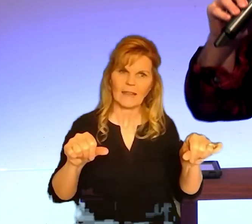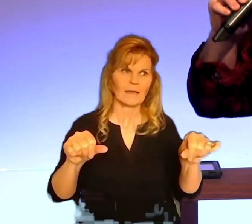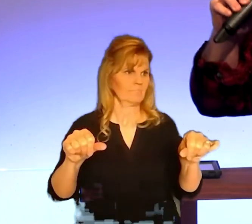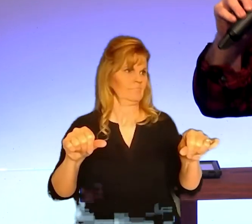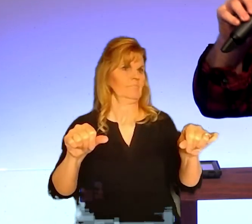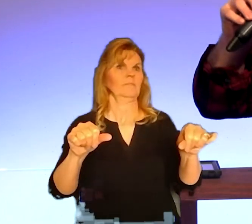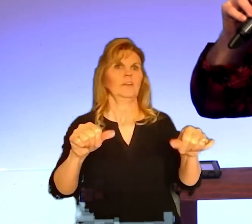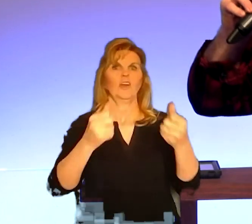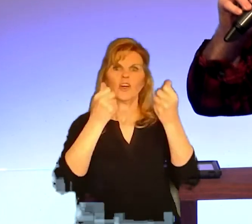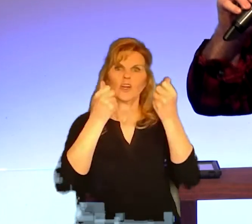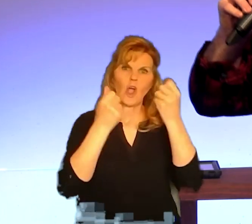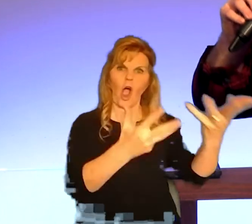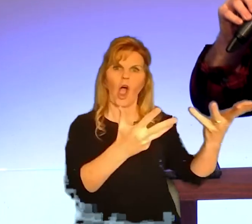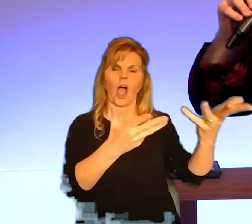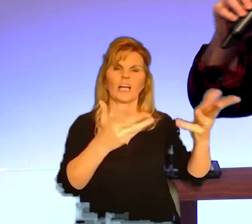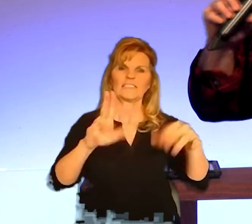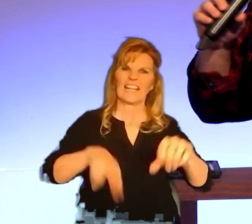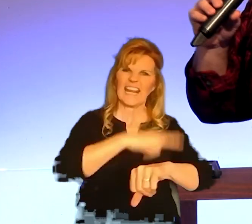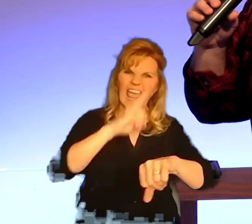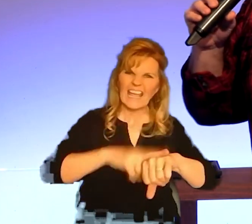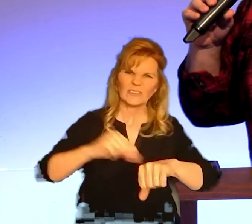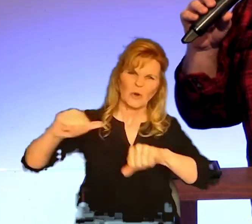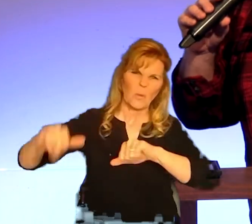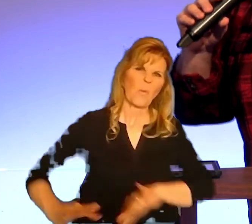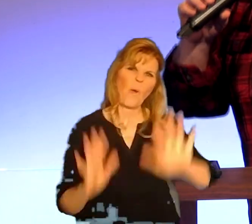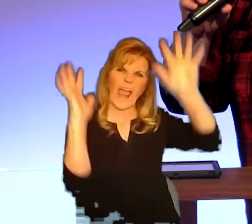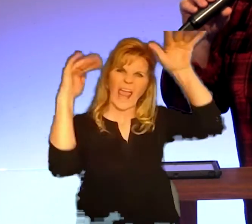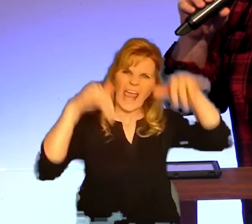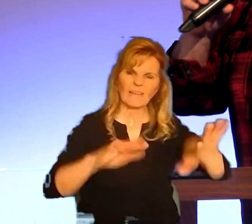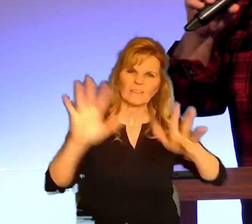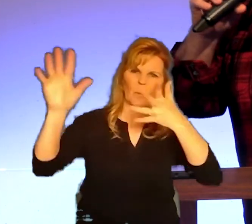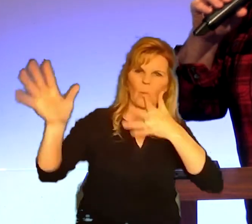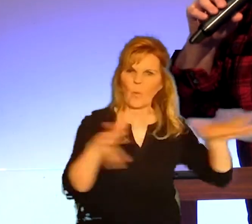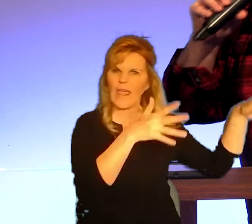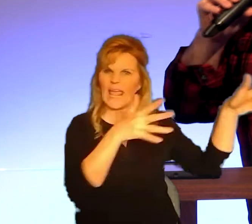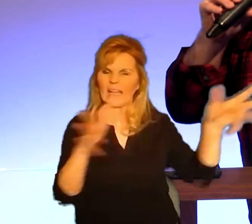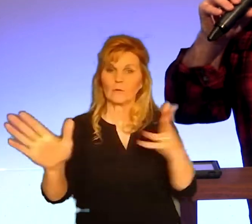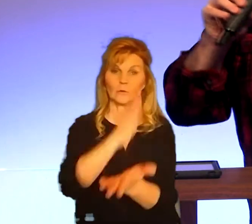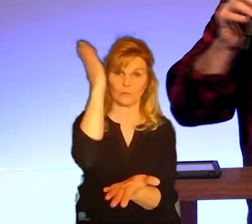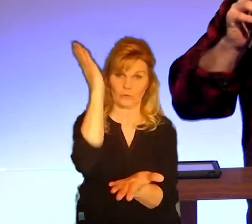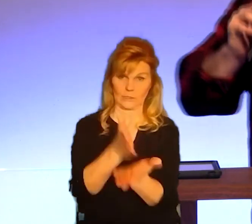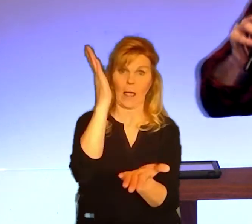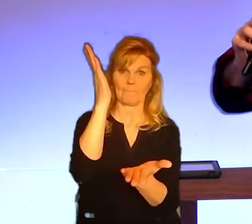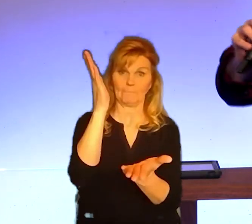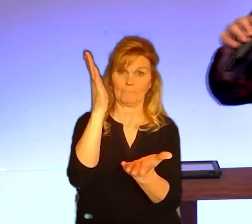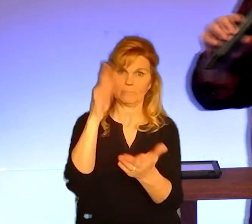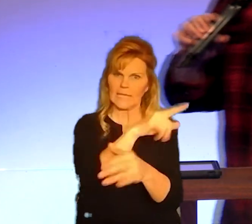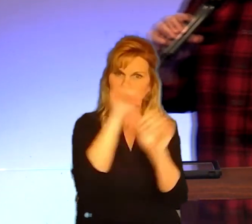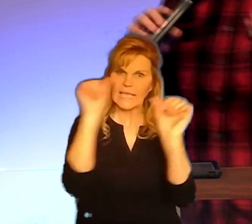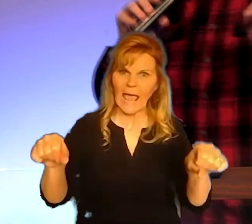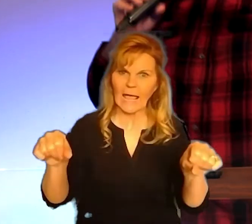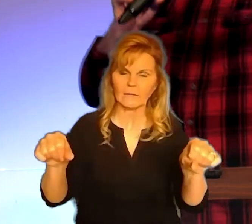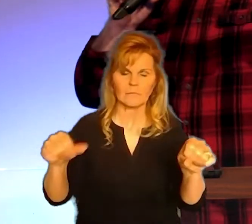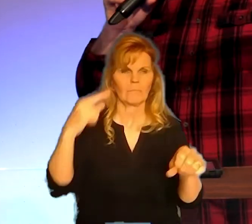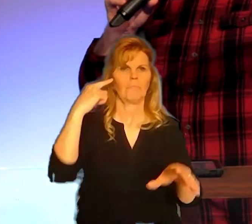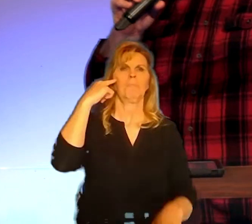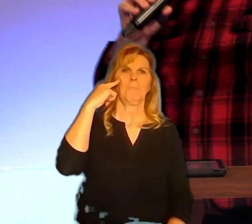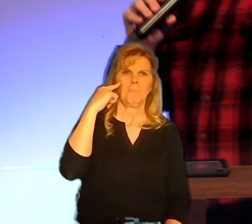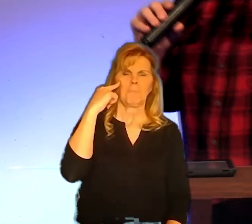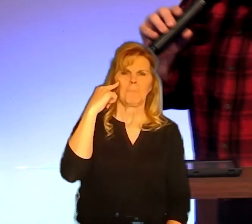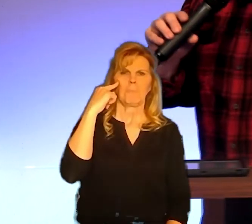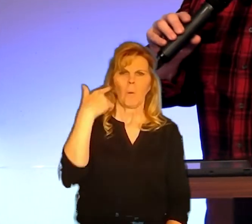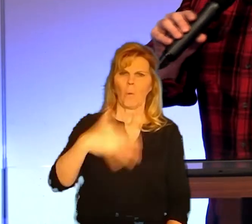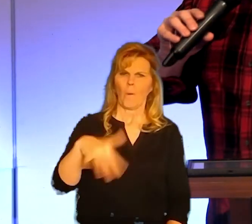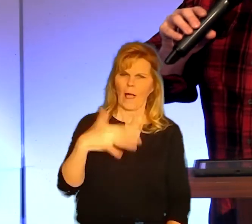circumvent nature and speak to storms and quiet it and say, you know what? I can speak to that